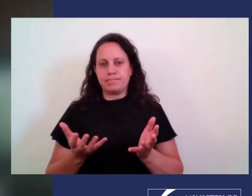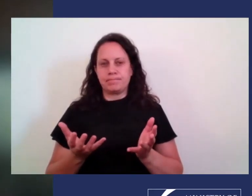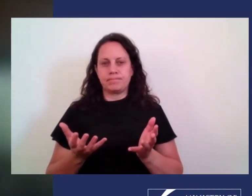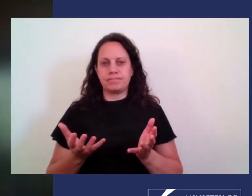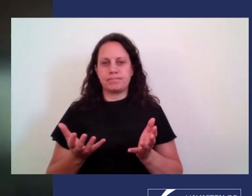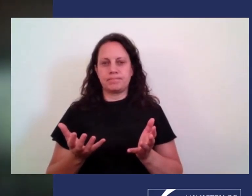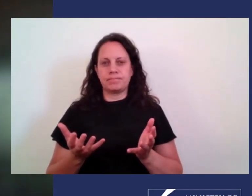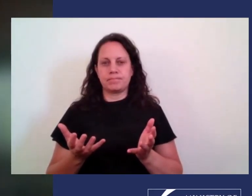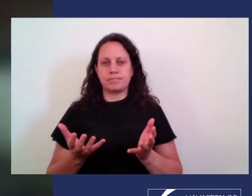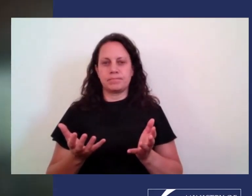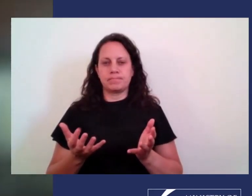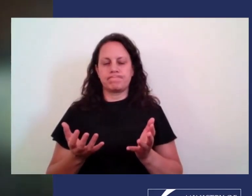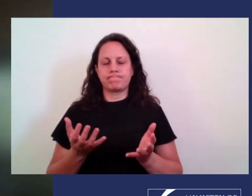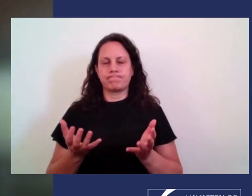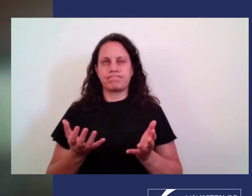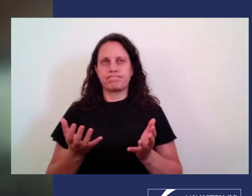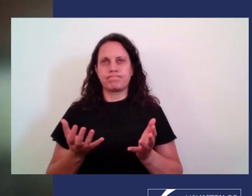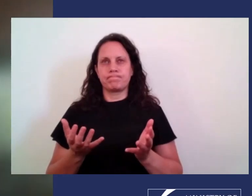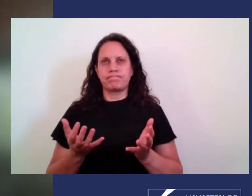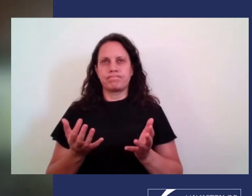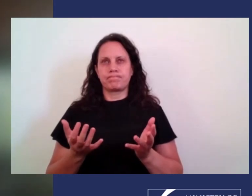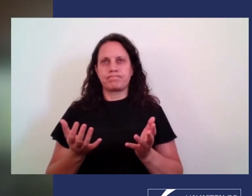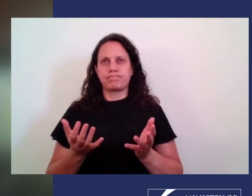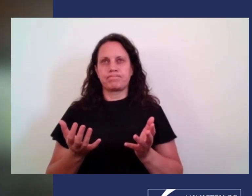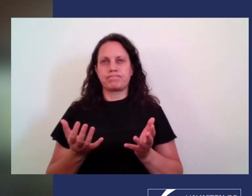I guess what we know,